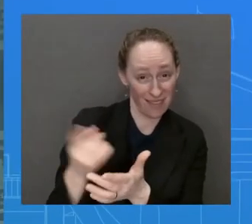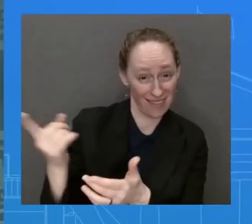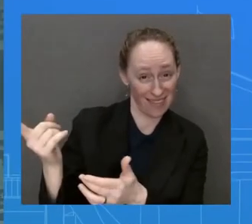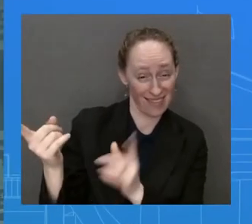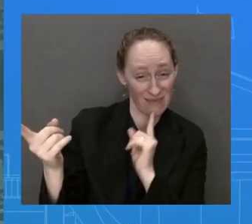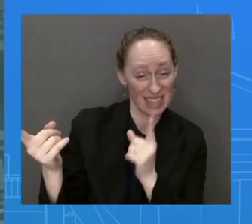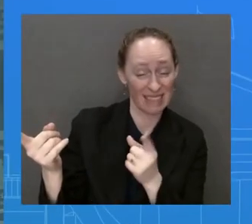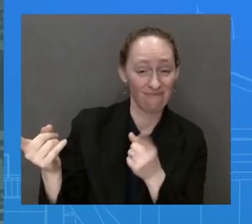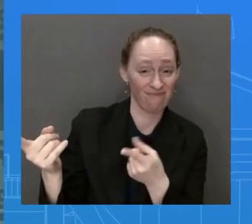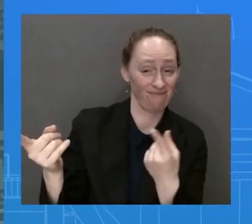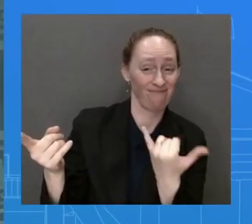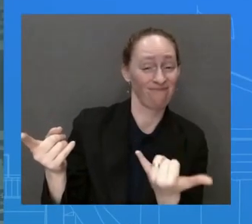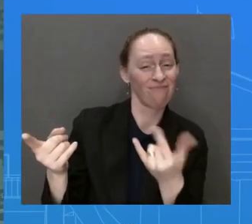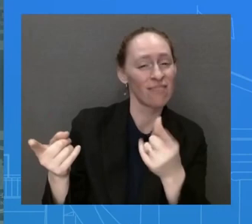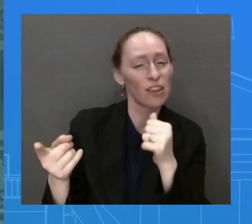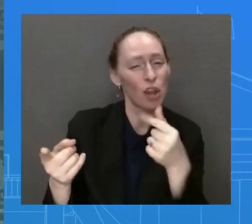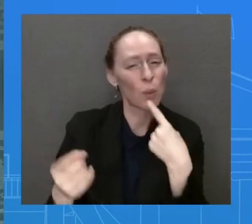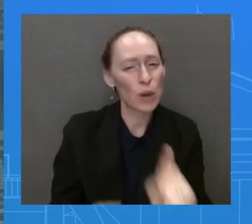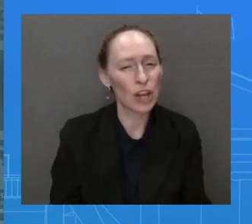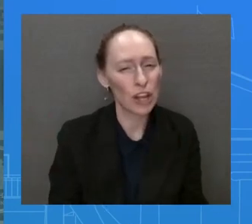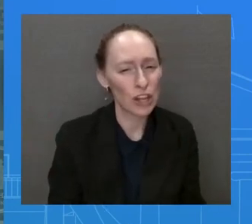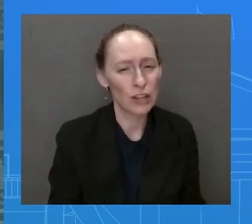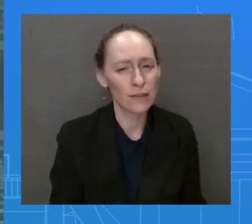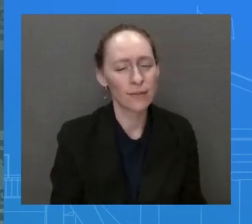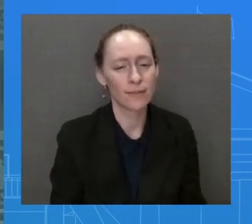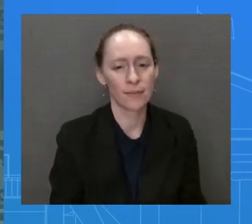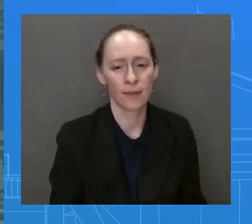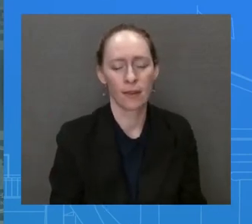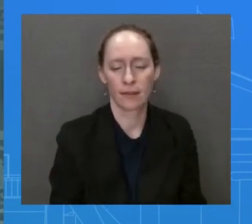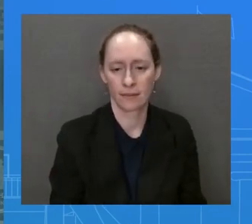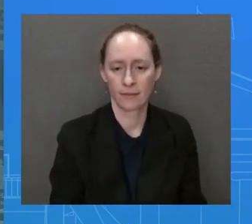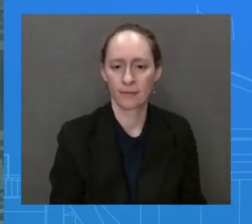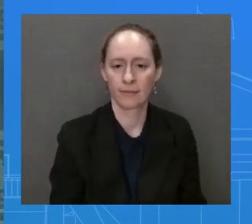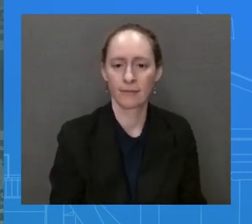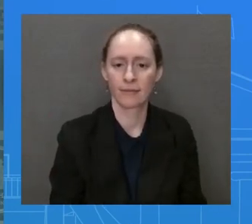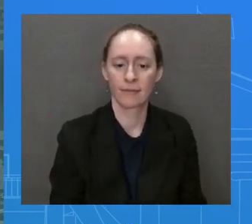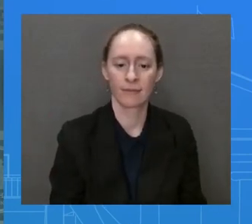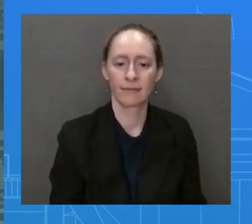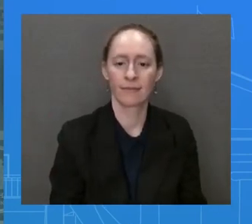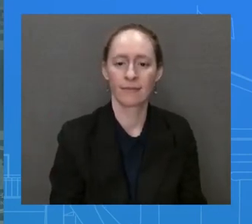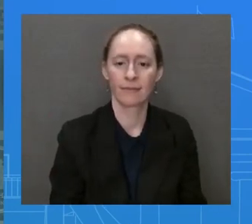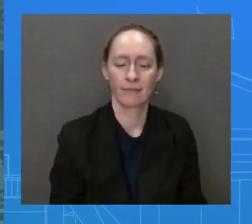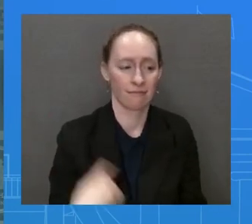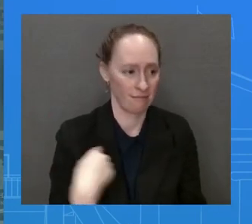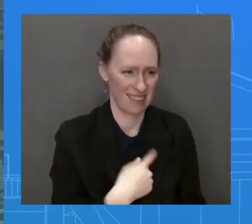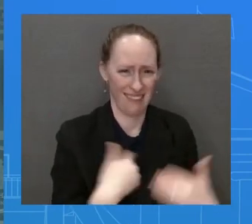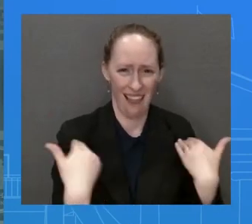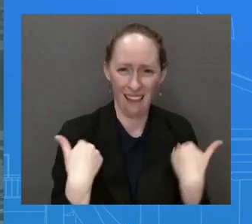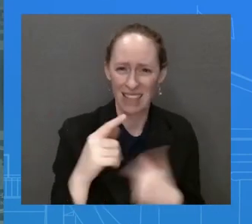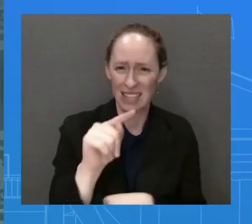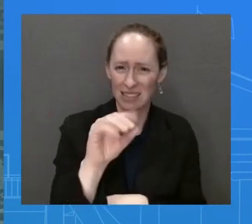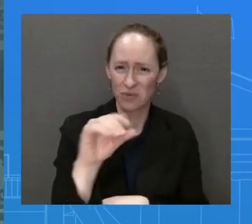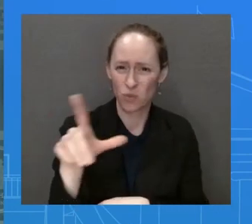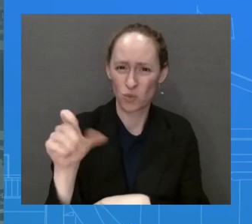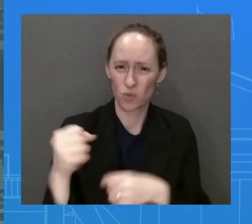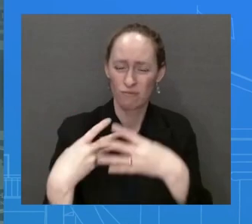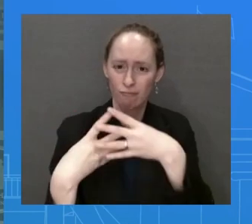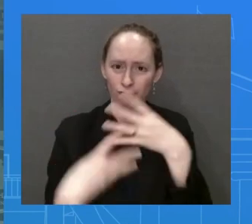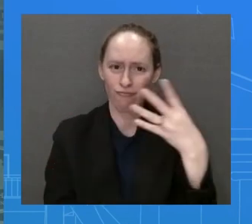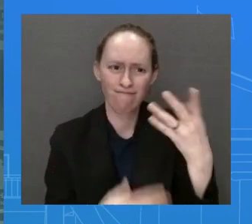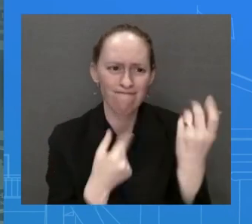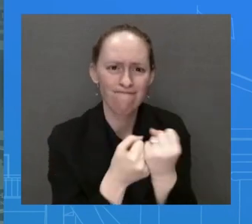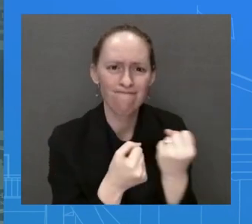to advance the president's ambitious agenda for the country and to deliver for the American people. That's the president's primary goal. When he came into